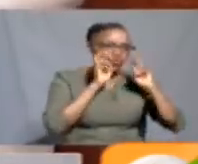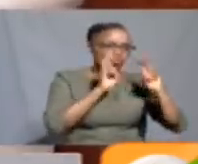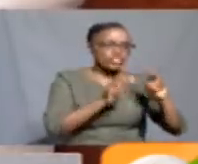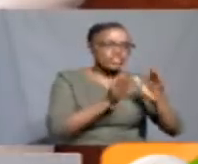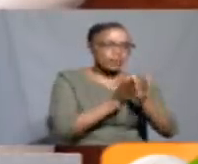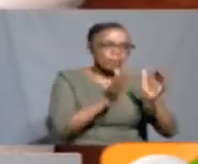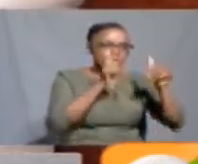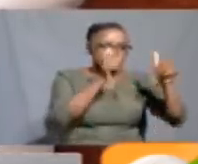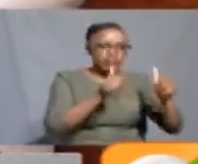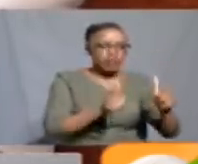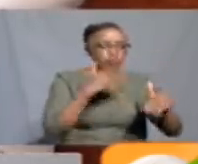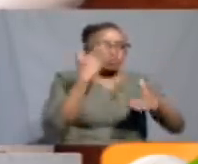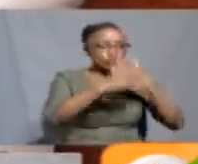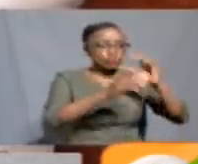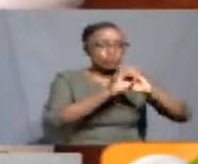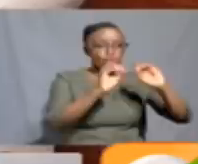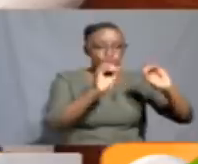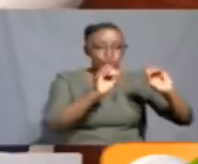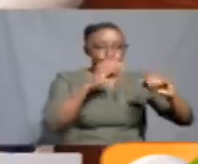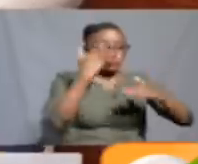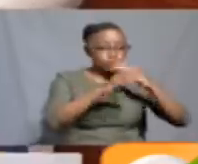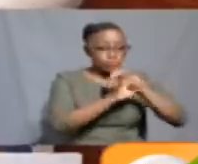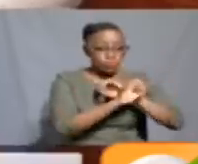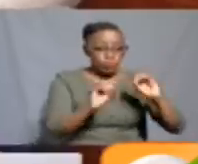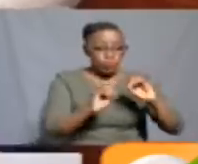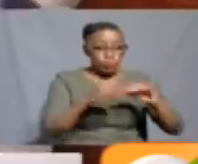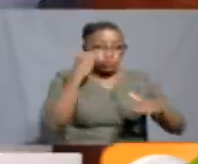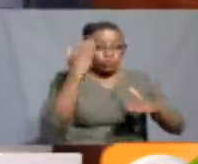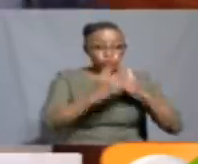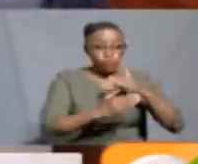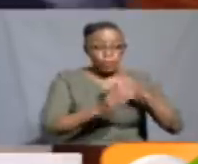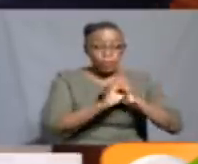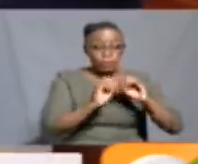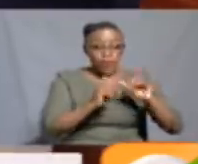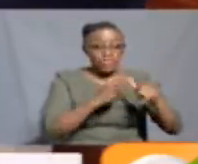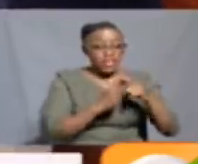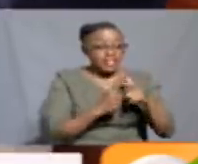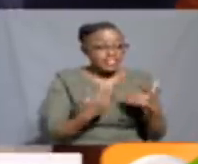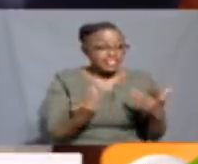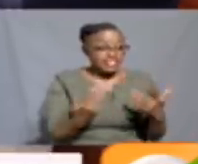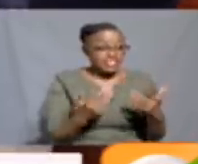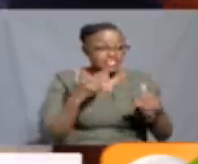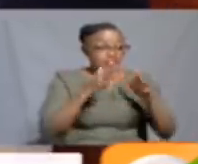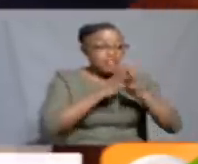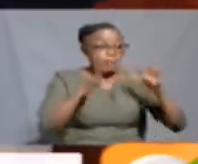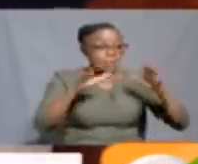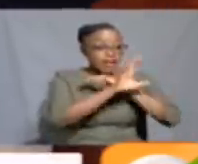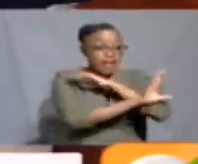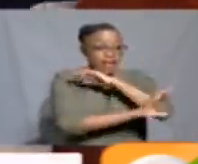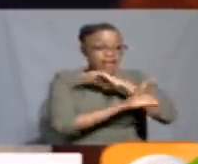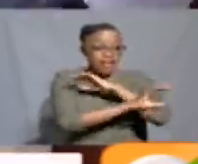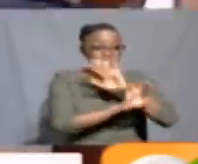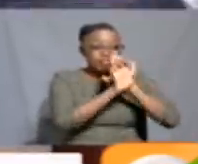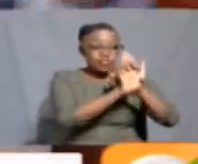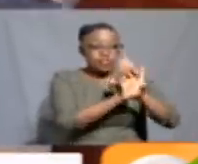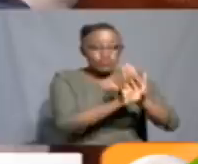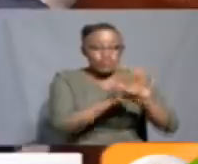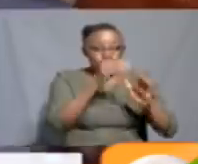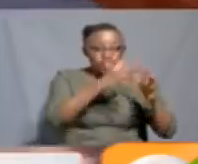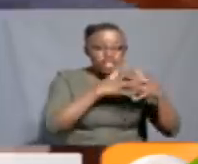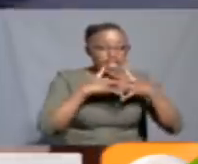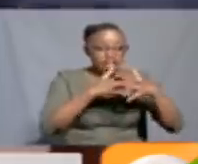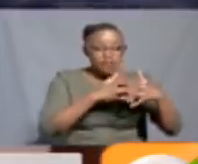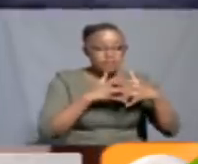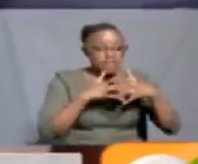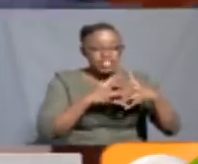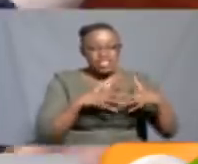It'll not stop. The day when it stops, it'll stop just like any other bigger countries, like in America, you know, papers are